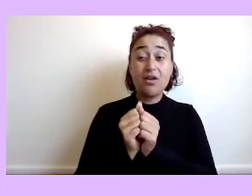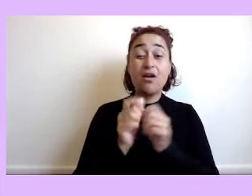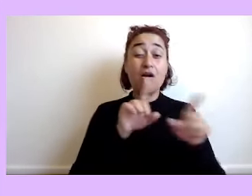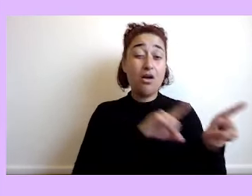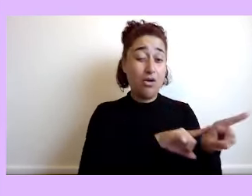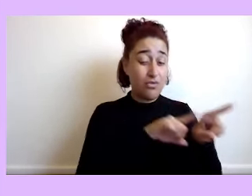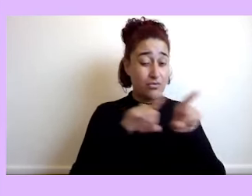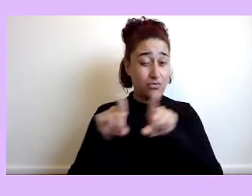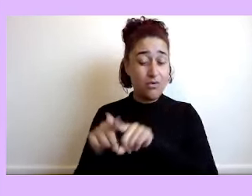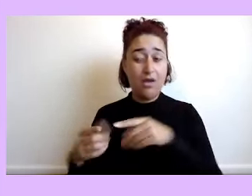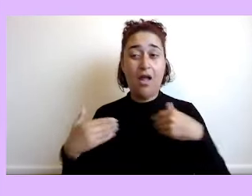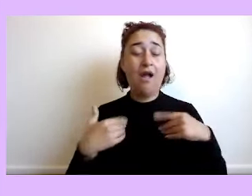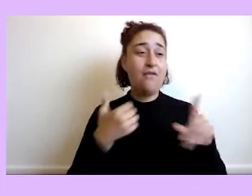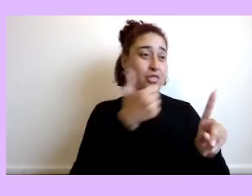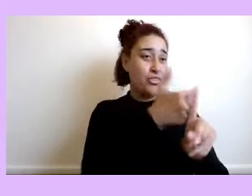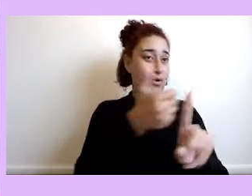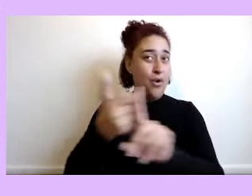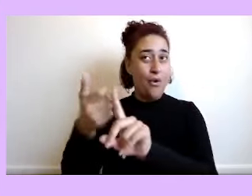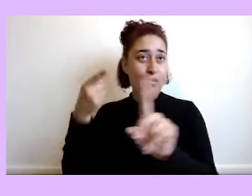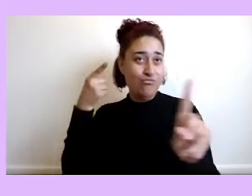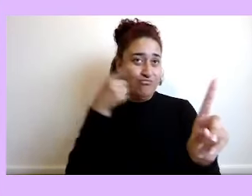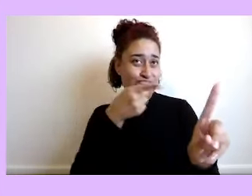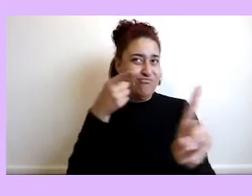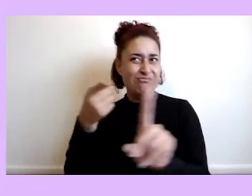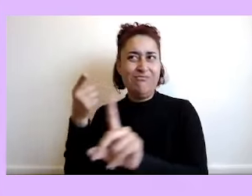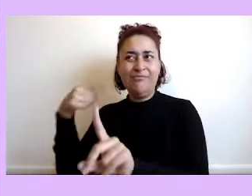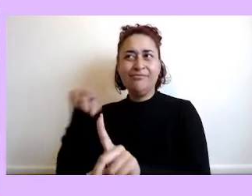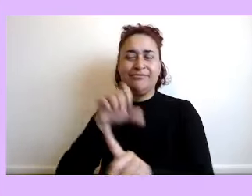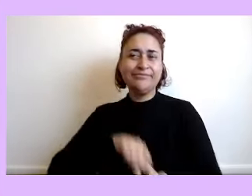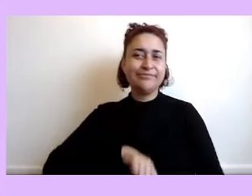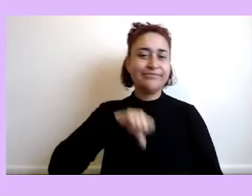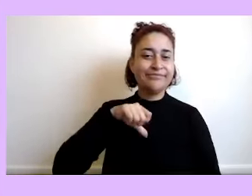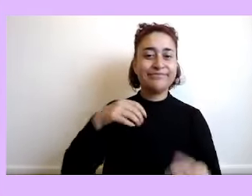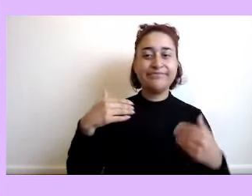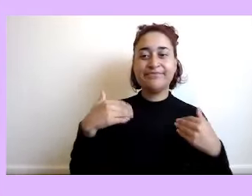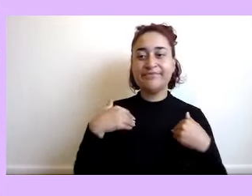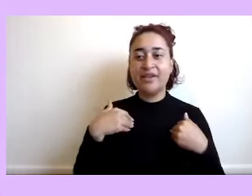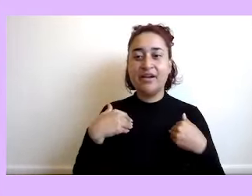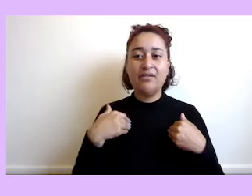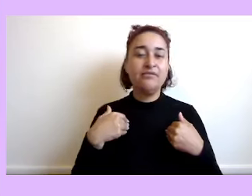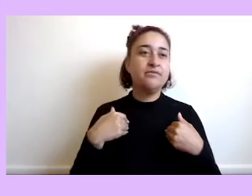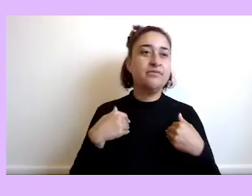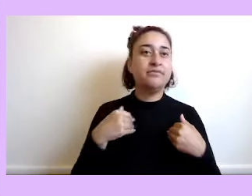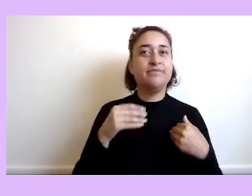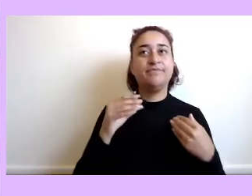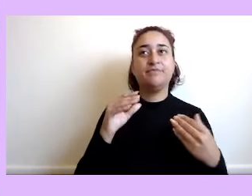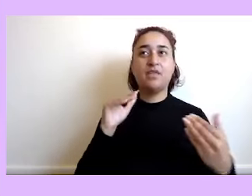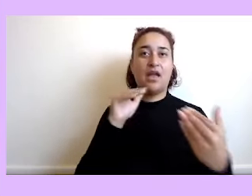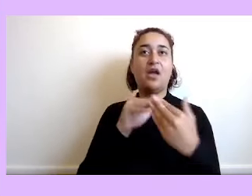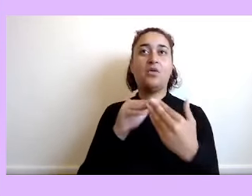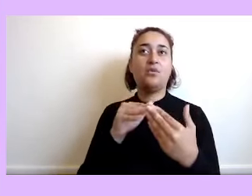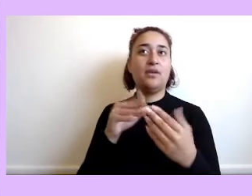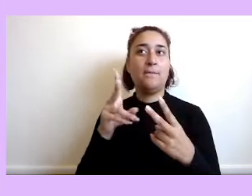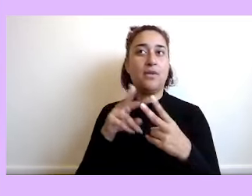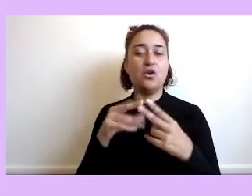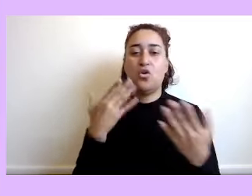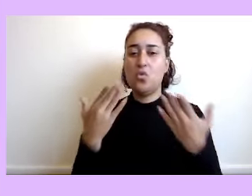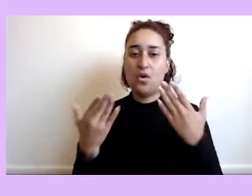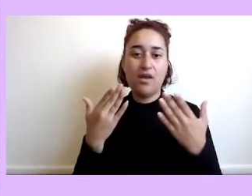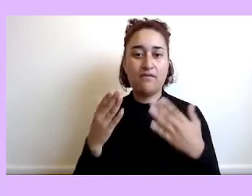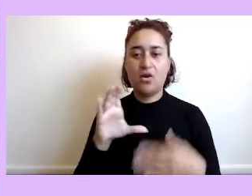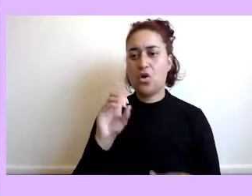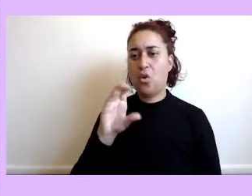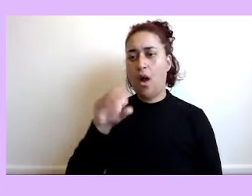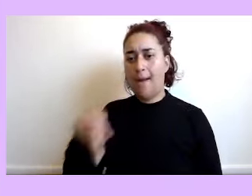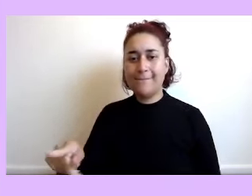to have their own destination and they can be proud of, that they have a stake in, they're an equity partner, they co-op it, whatever it needs to be, but